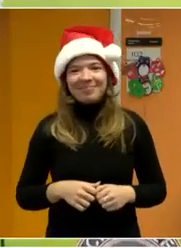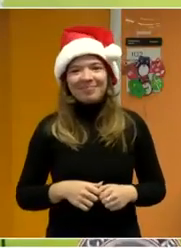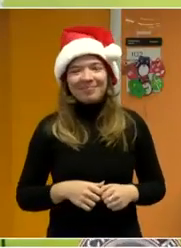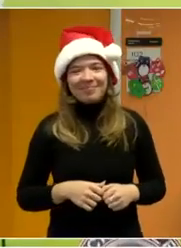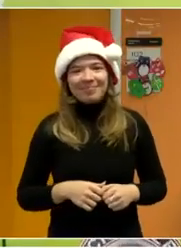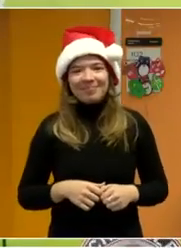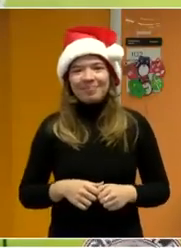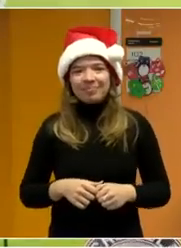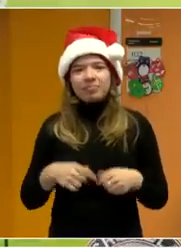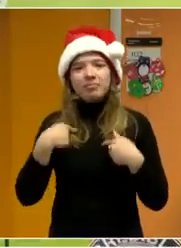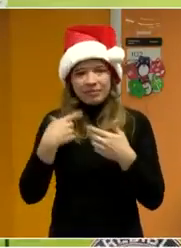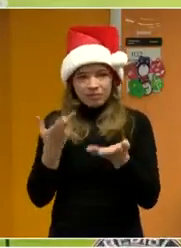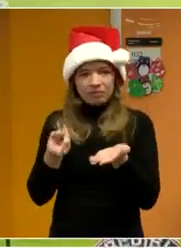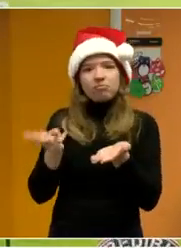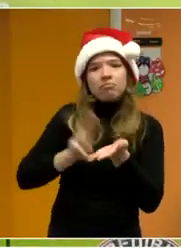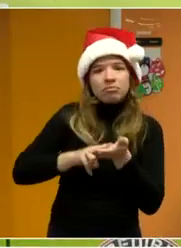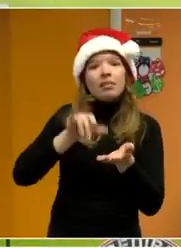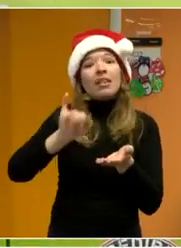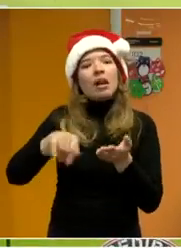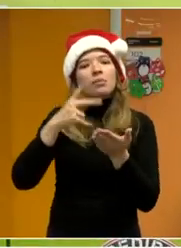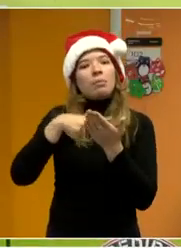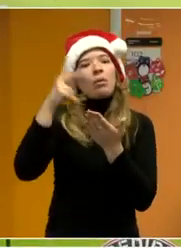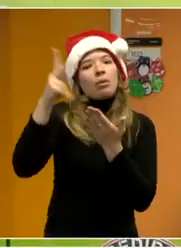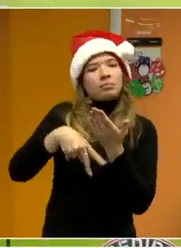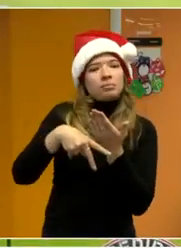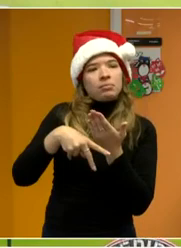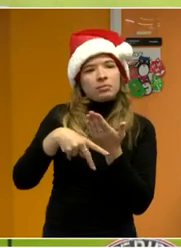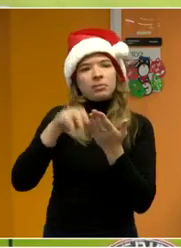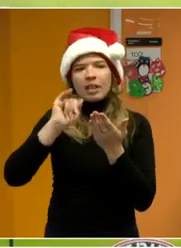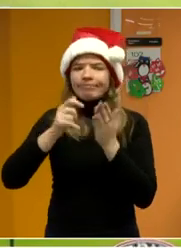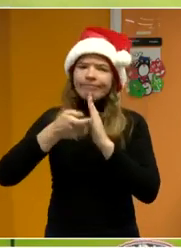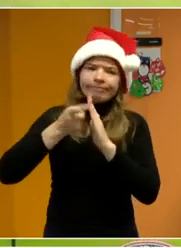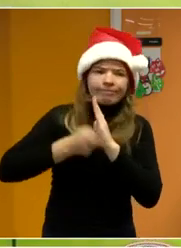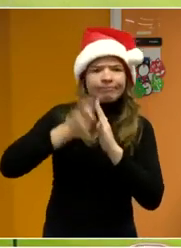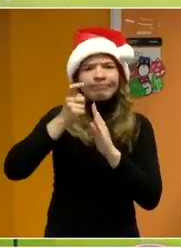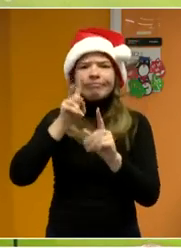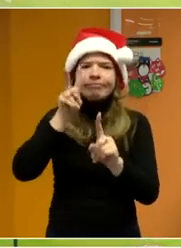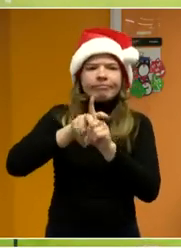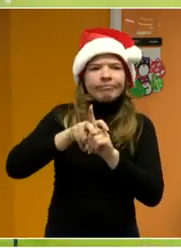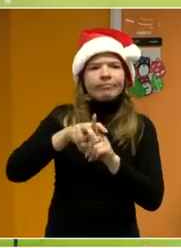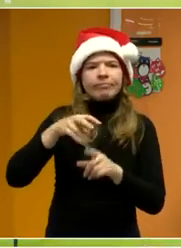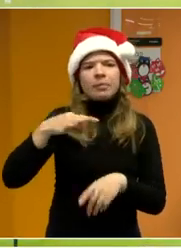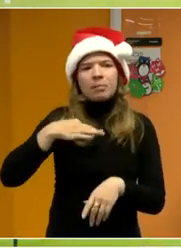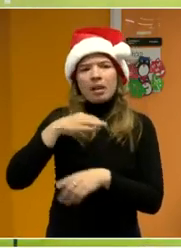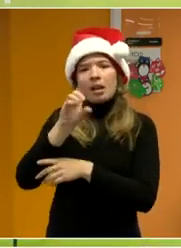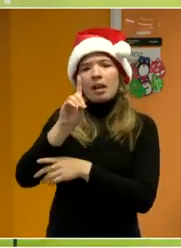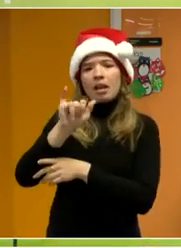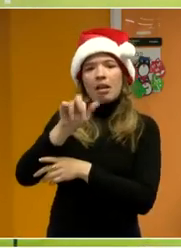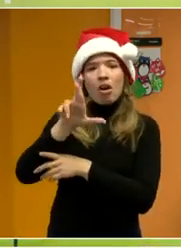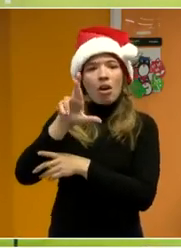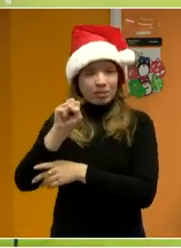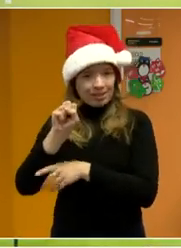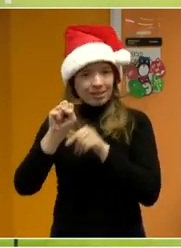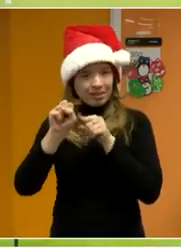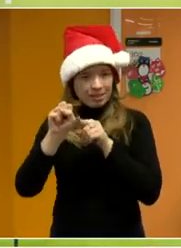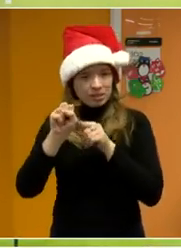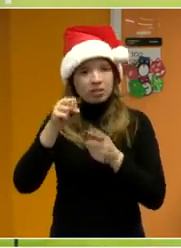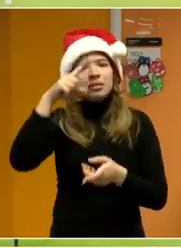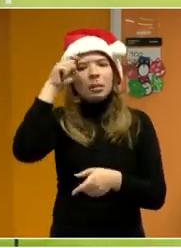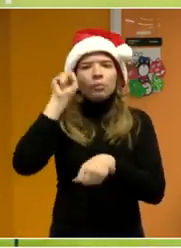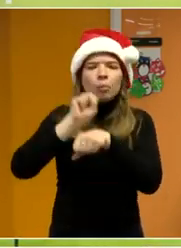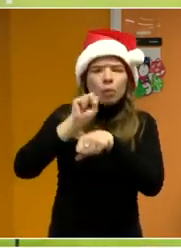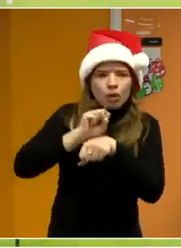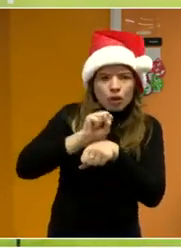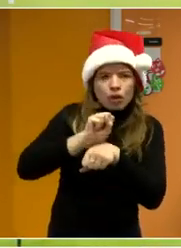I signed up for the SYEP program, and I was automatically assigned to work at DYRS for my summer job. While working in DYRS